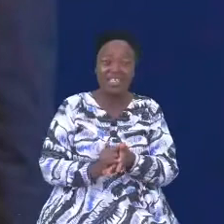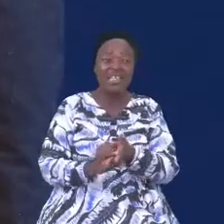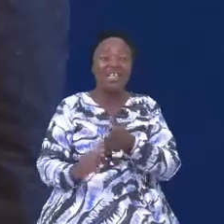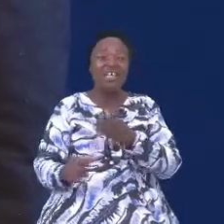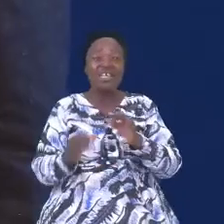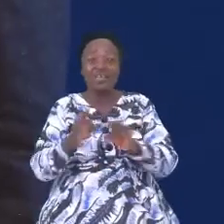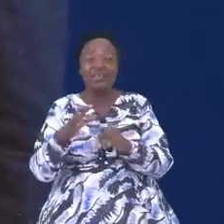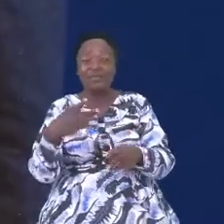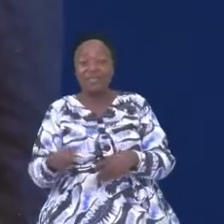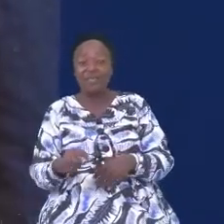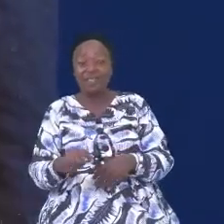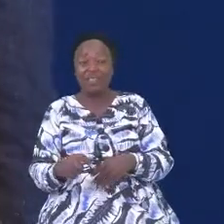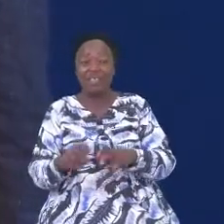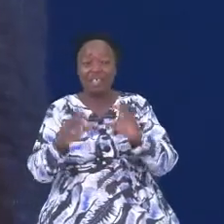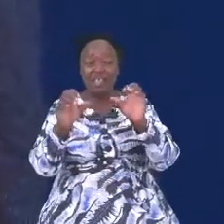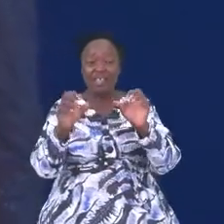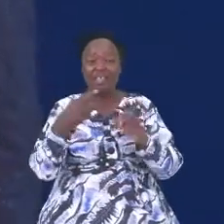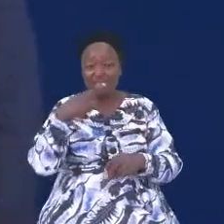had beaten